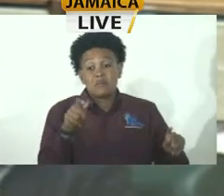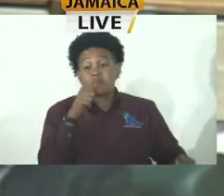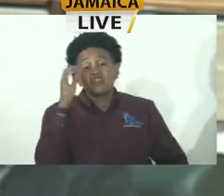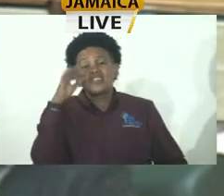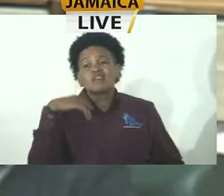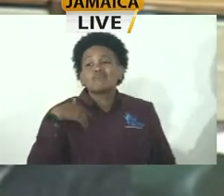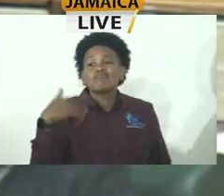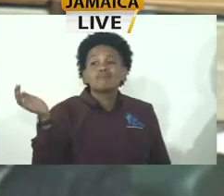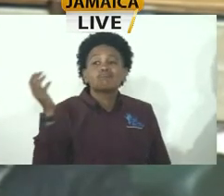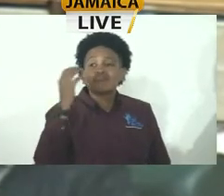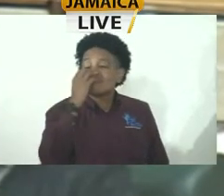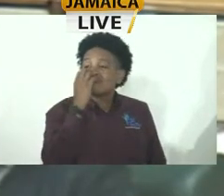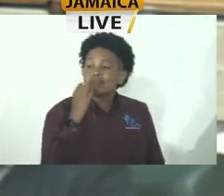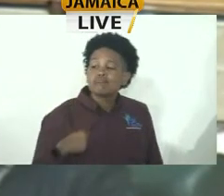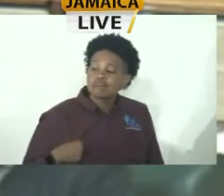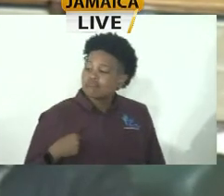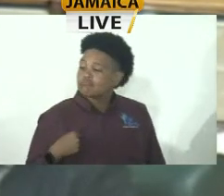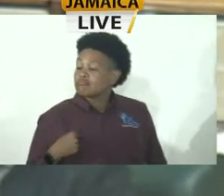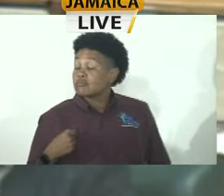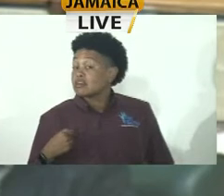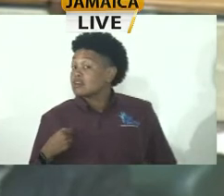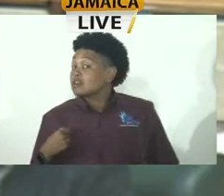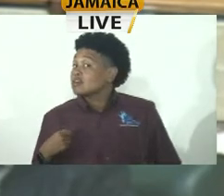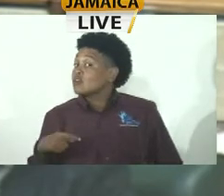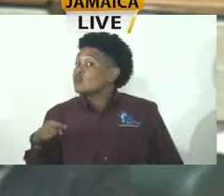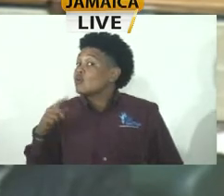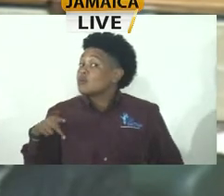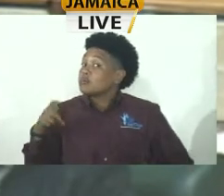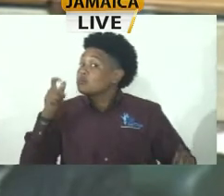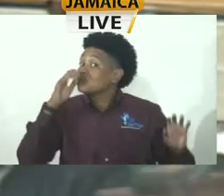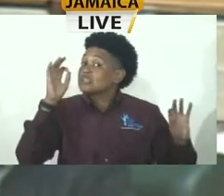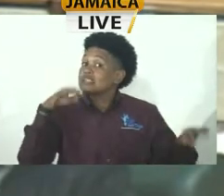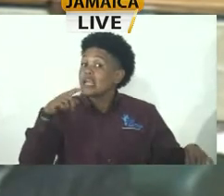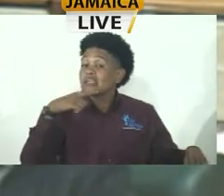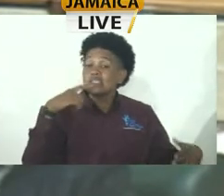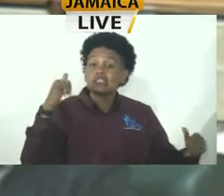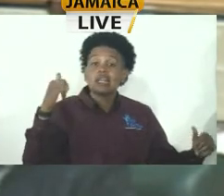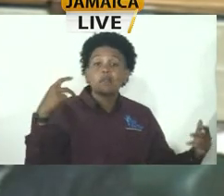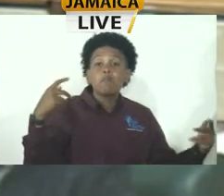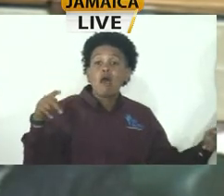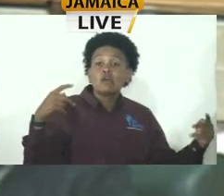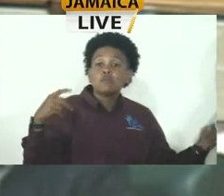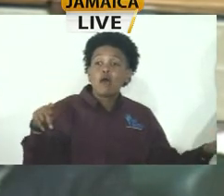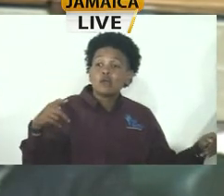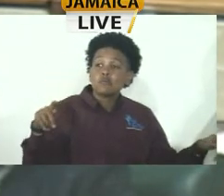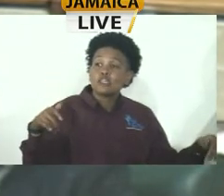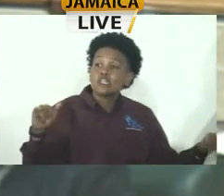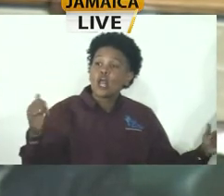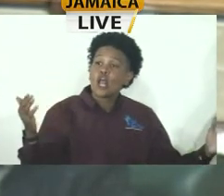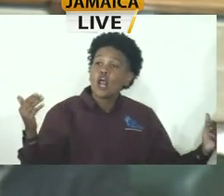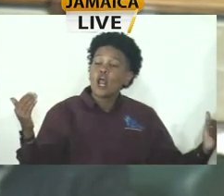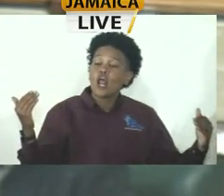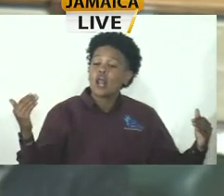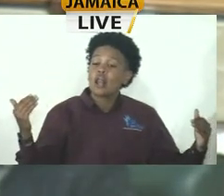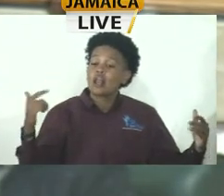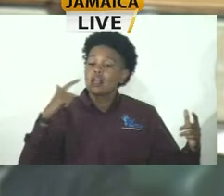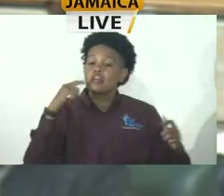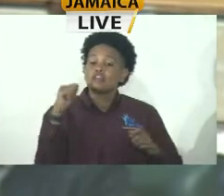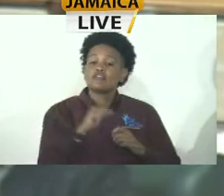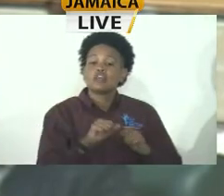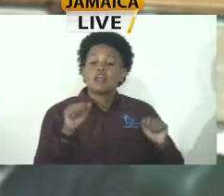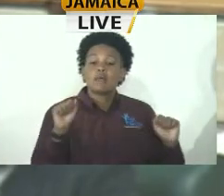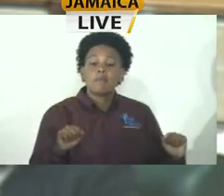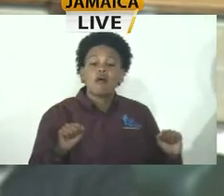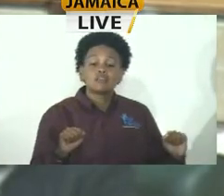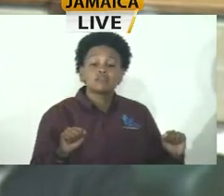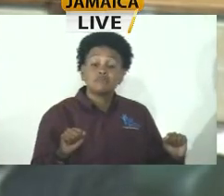any mask those people who decide that they are going to still have their parties it is likely that it is